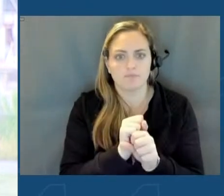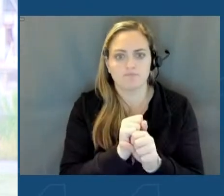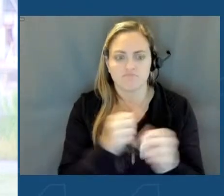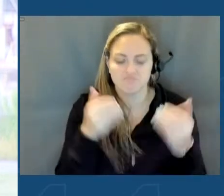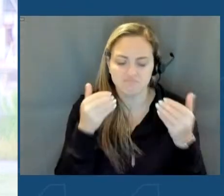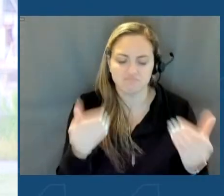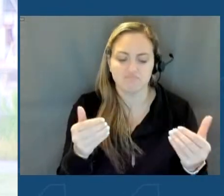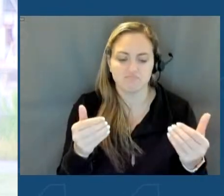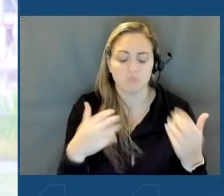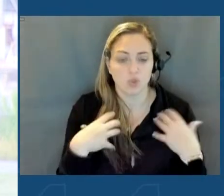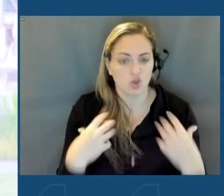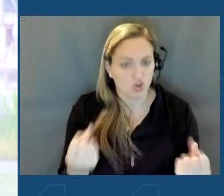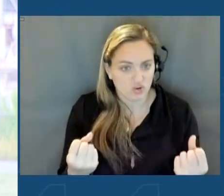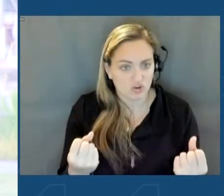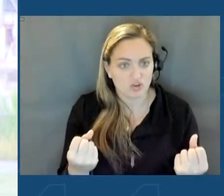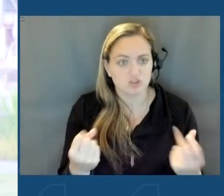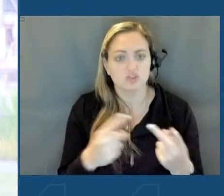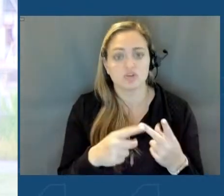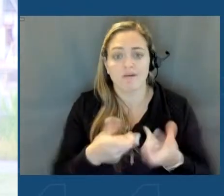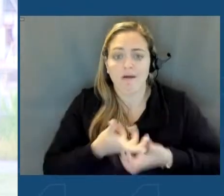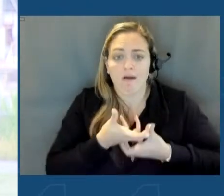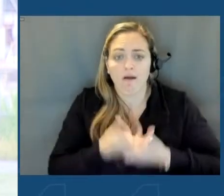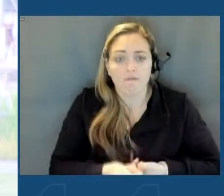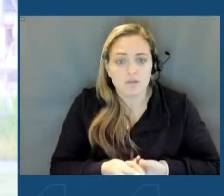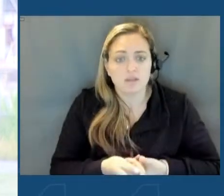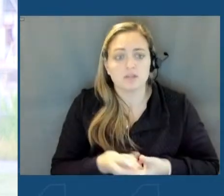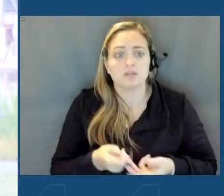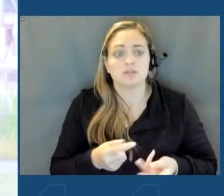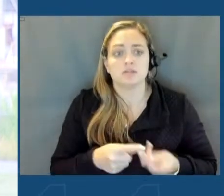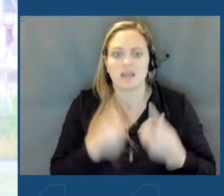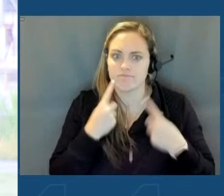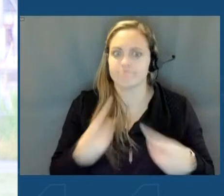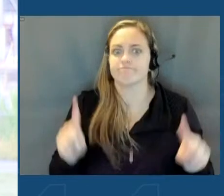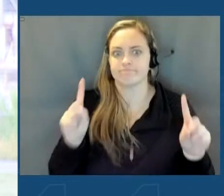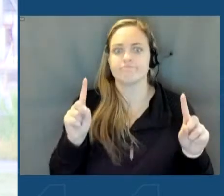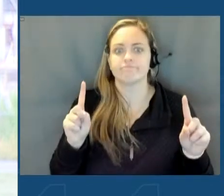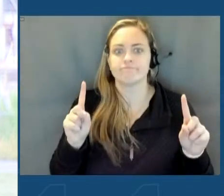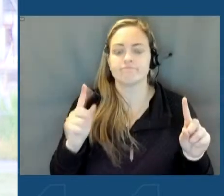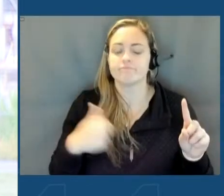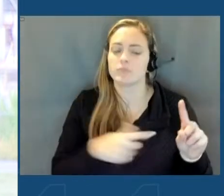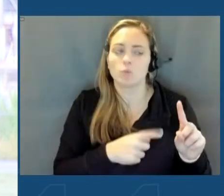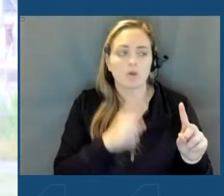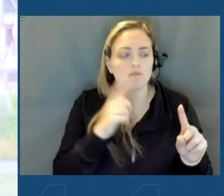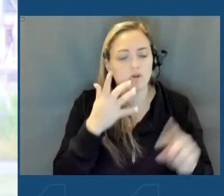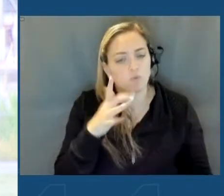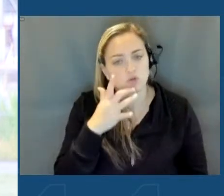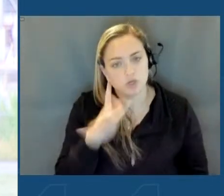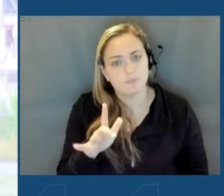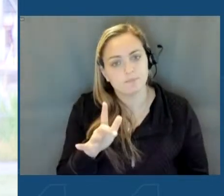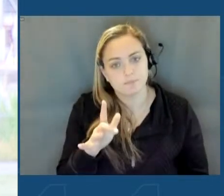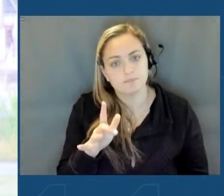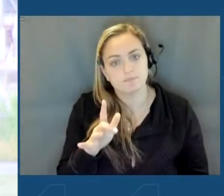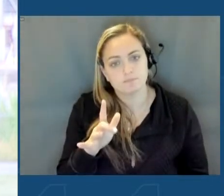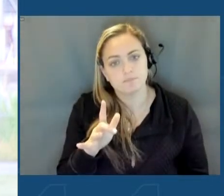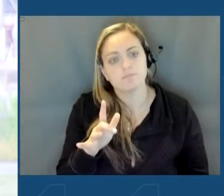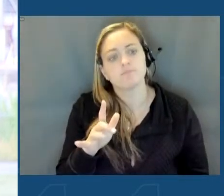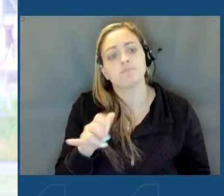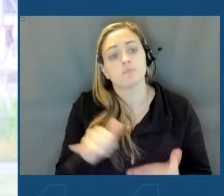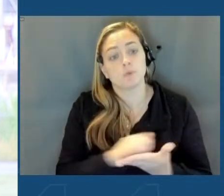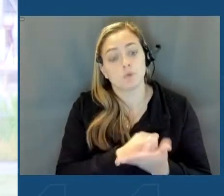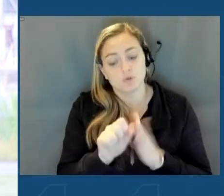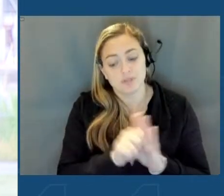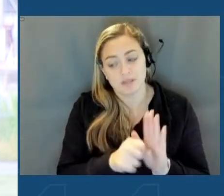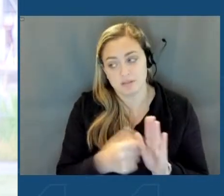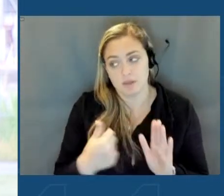with courage, with competence, and effectiveness. And we are very fortunate in New York State to